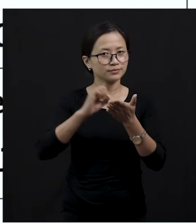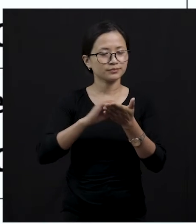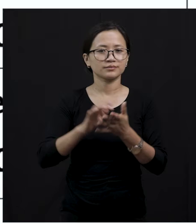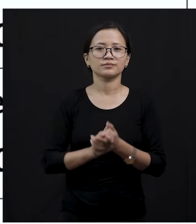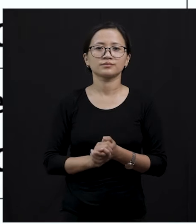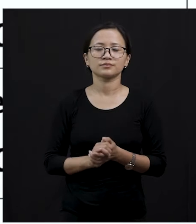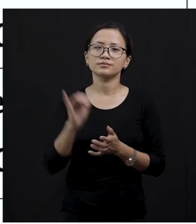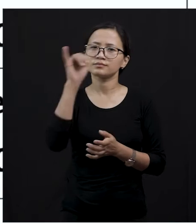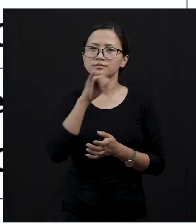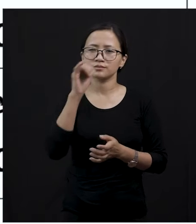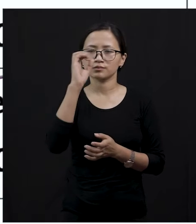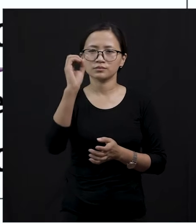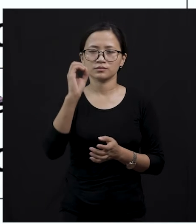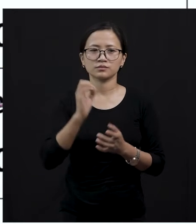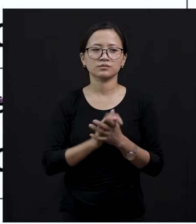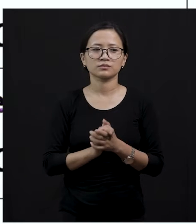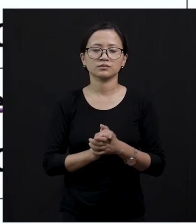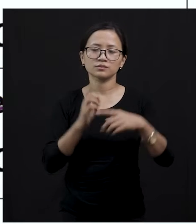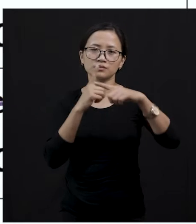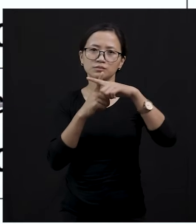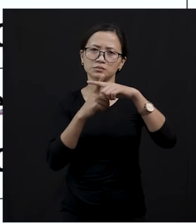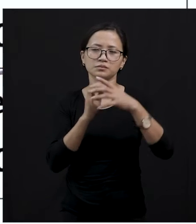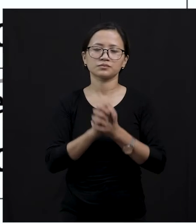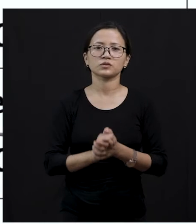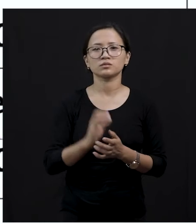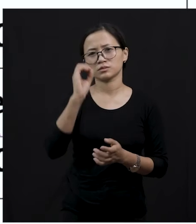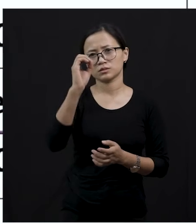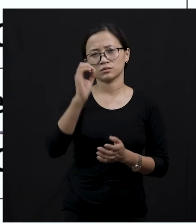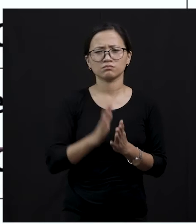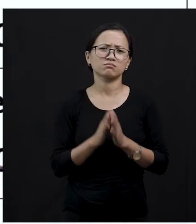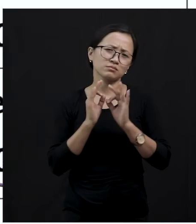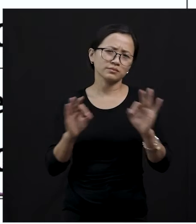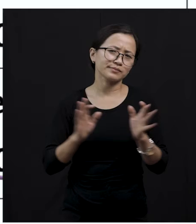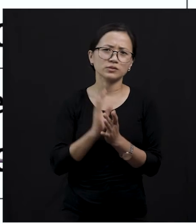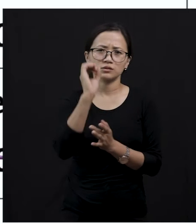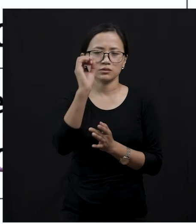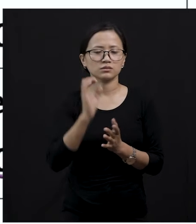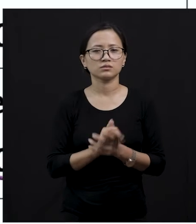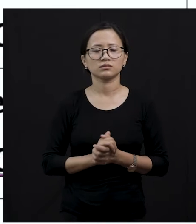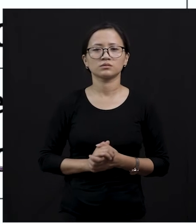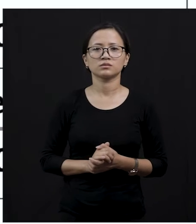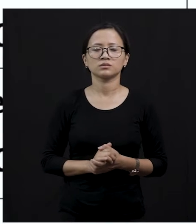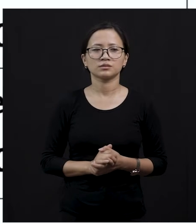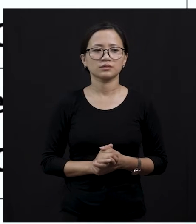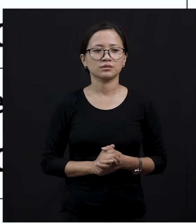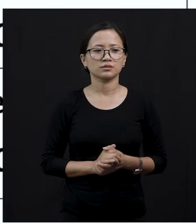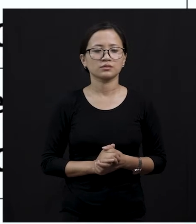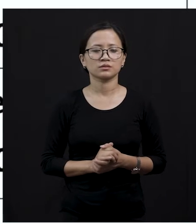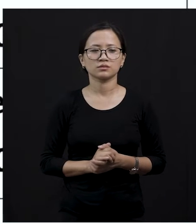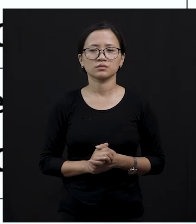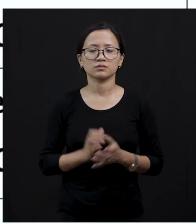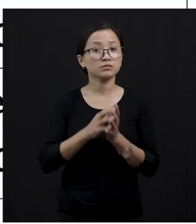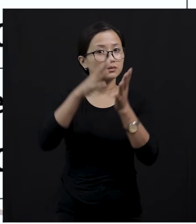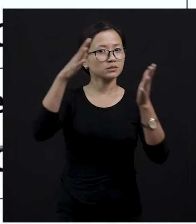as 60, and 0 ones means it's simply 0, so we write it as 0. Now this is